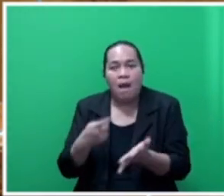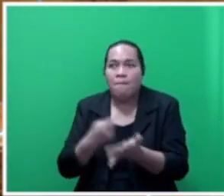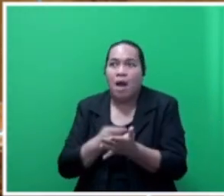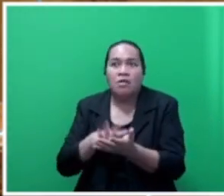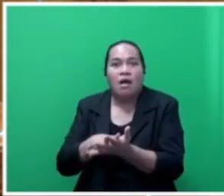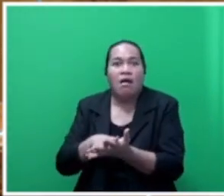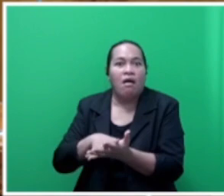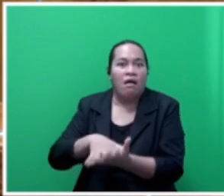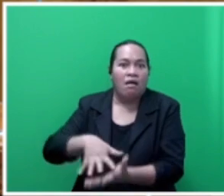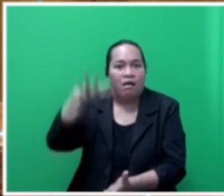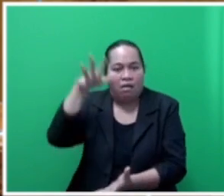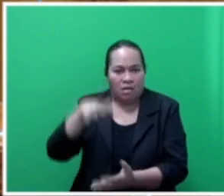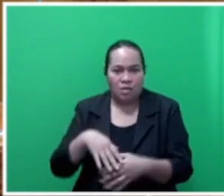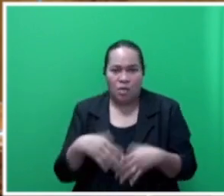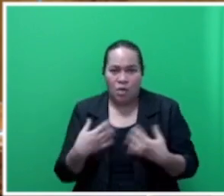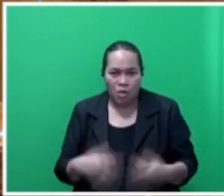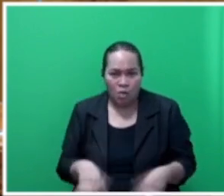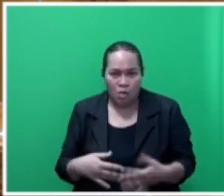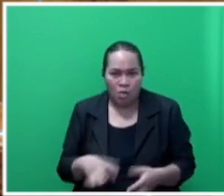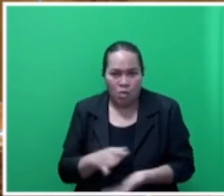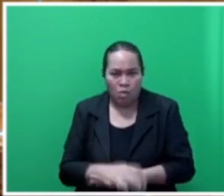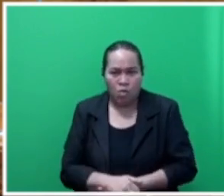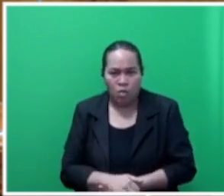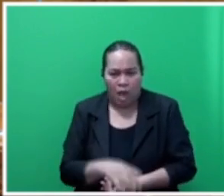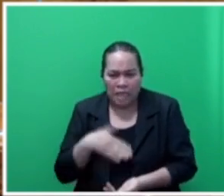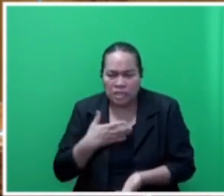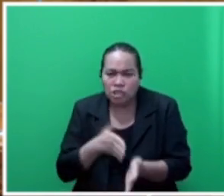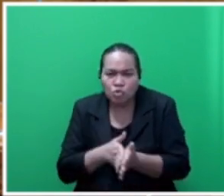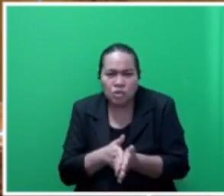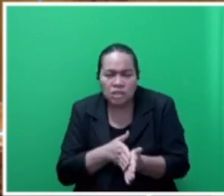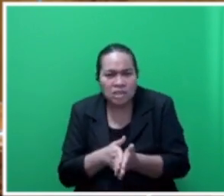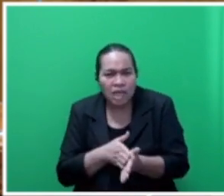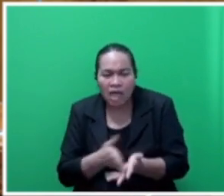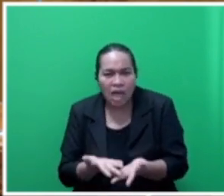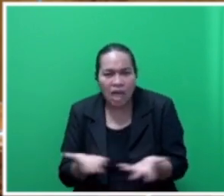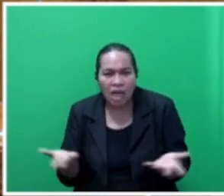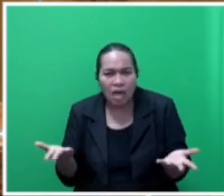low. That again is very interesting.